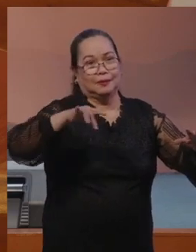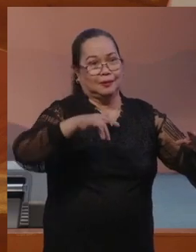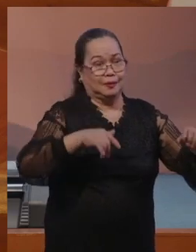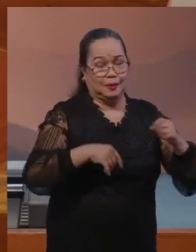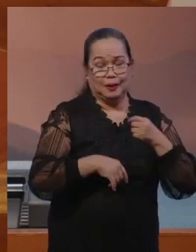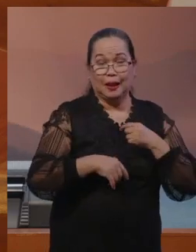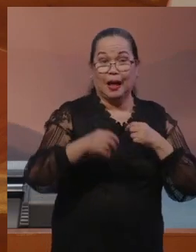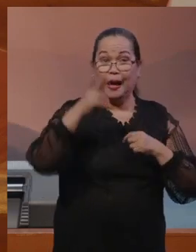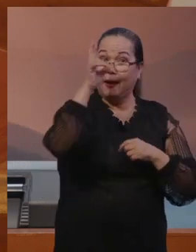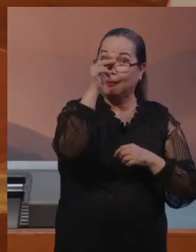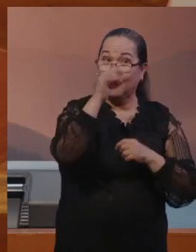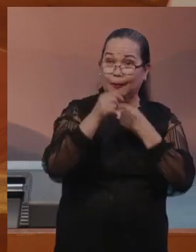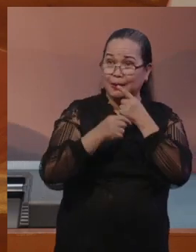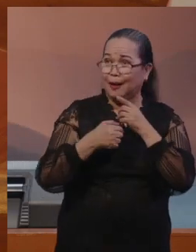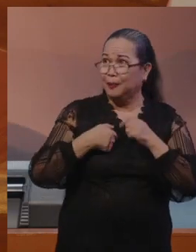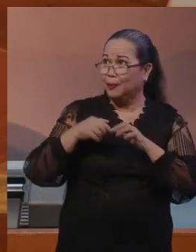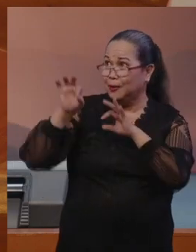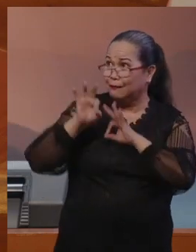Diyos ninyo.